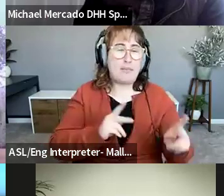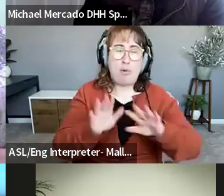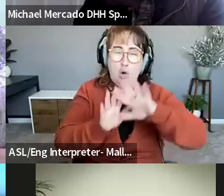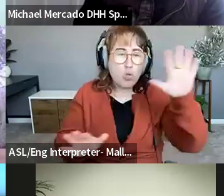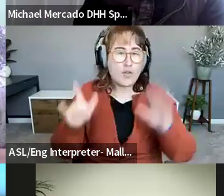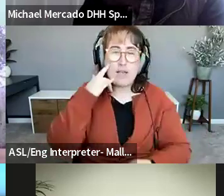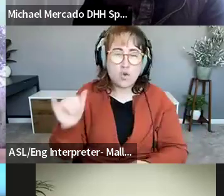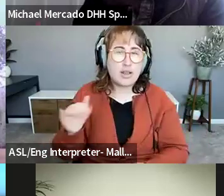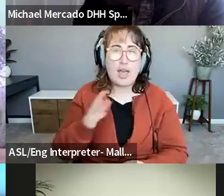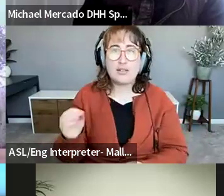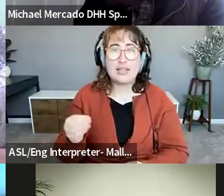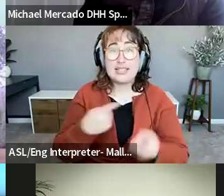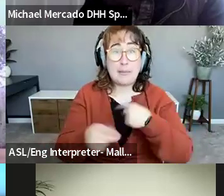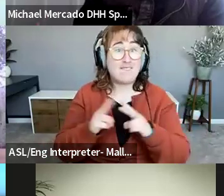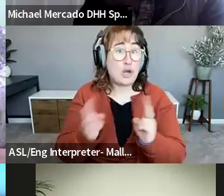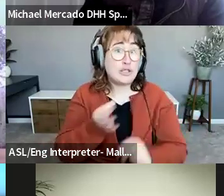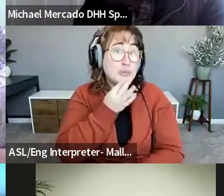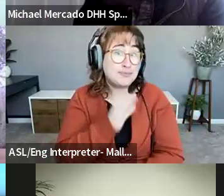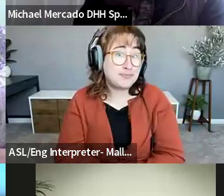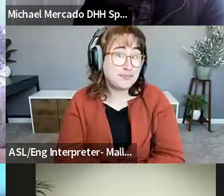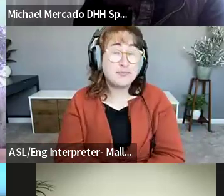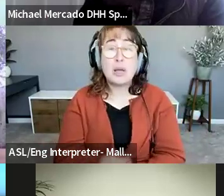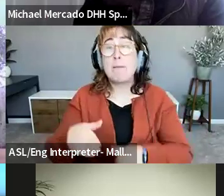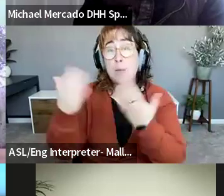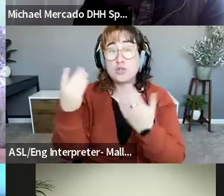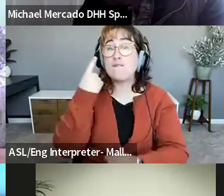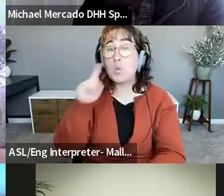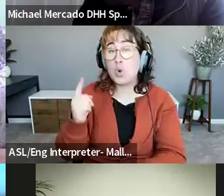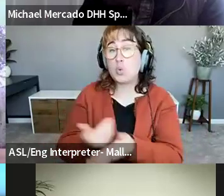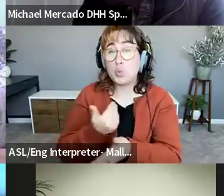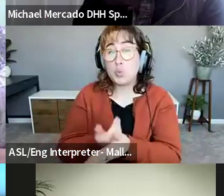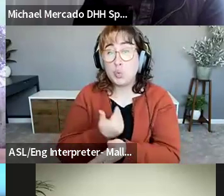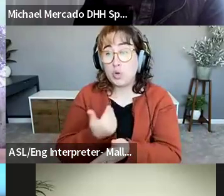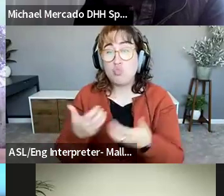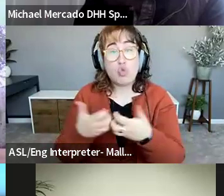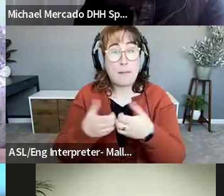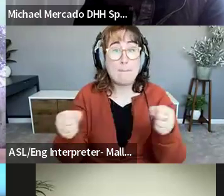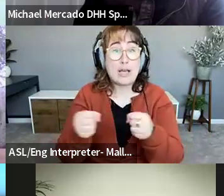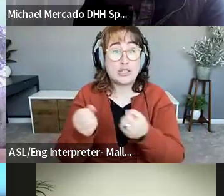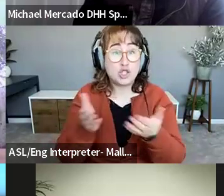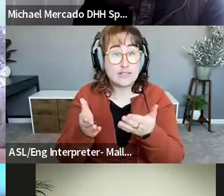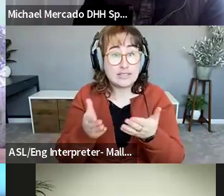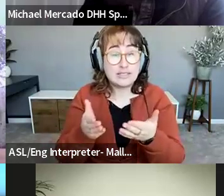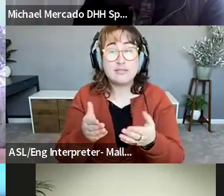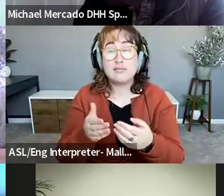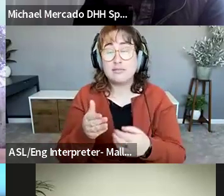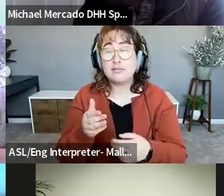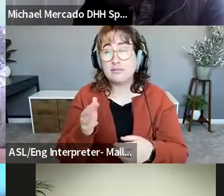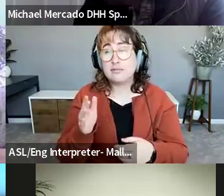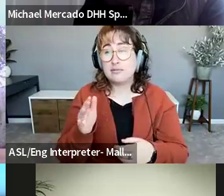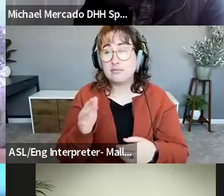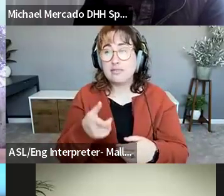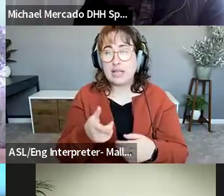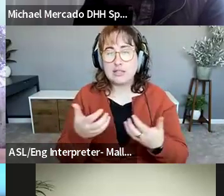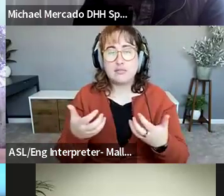statewide, and it's coming very soon. These proposals for the new roommate matching service statewide that are enabled